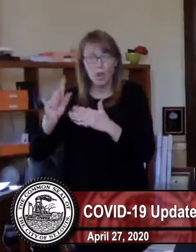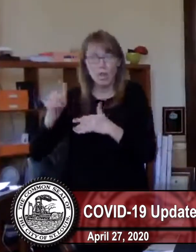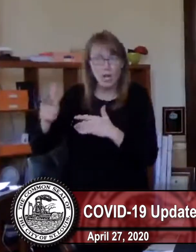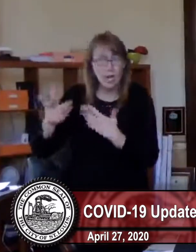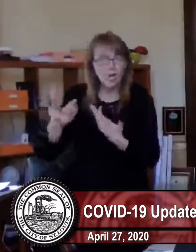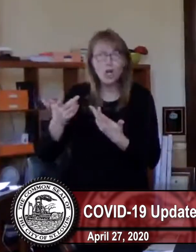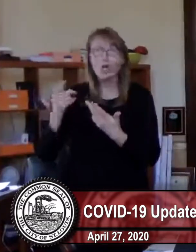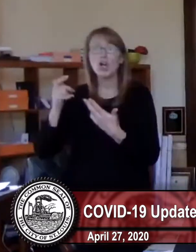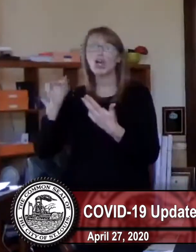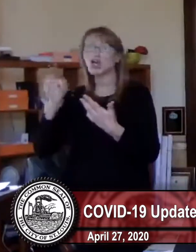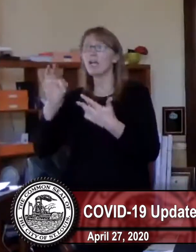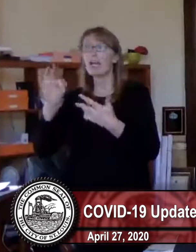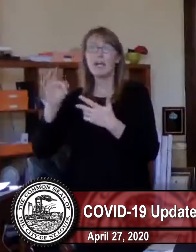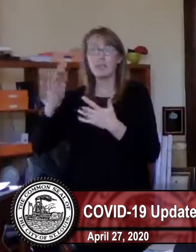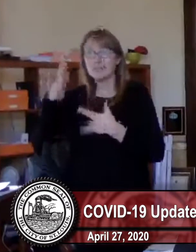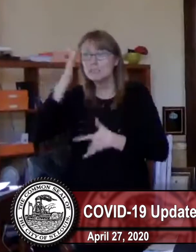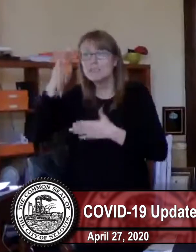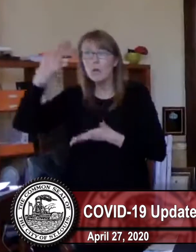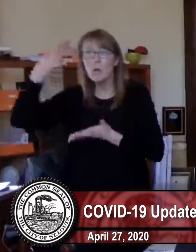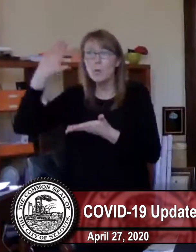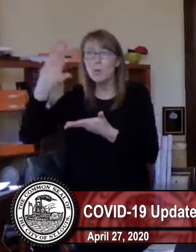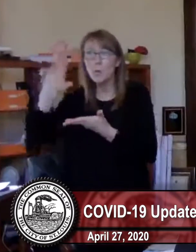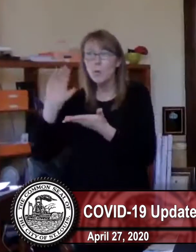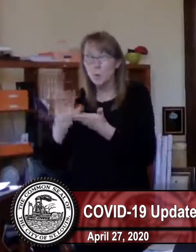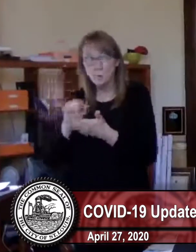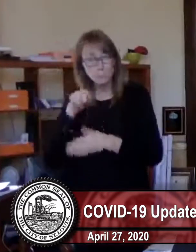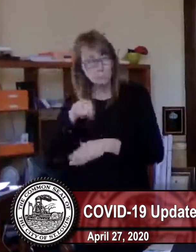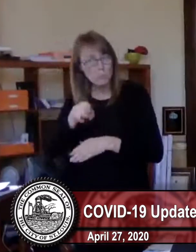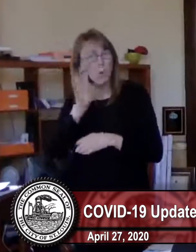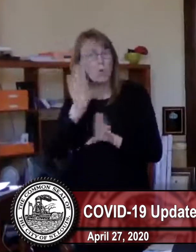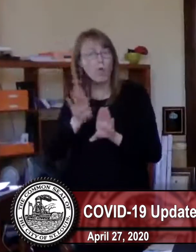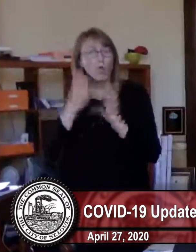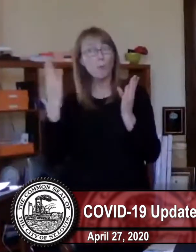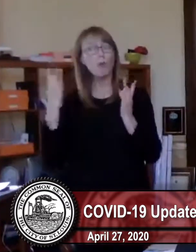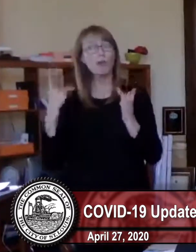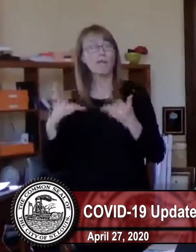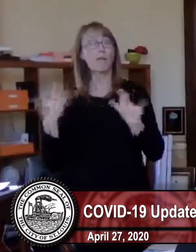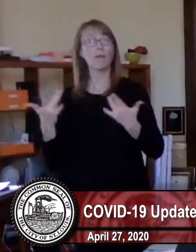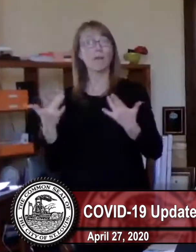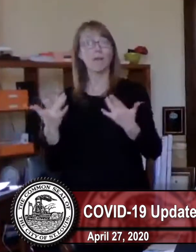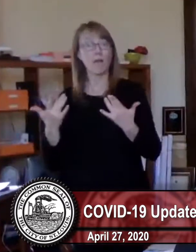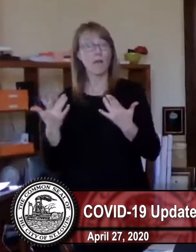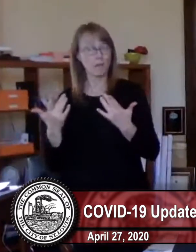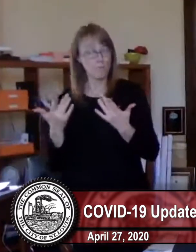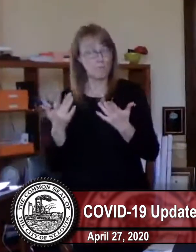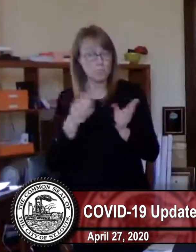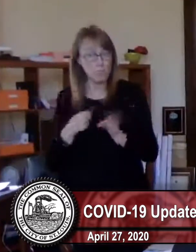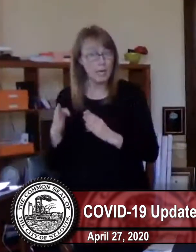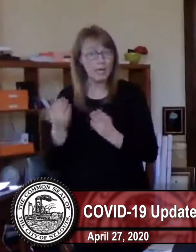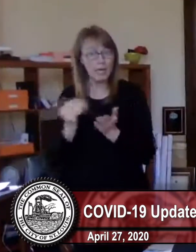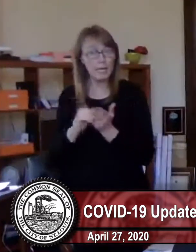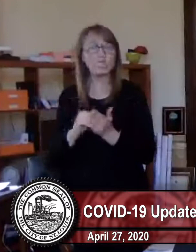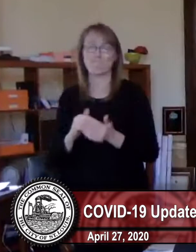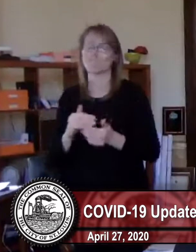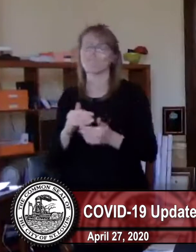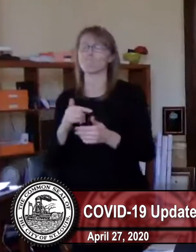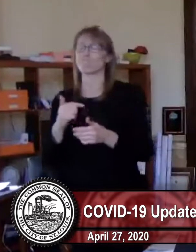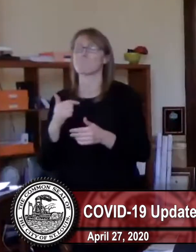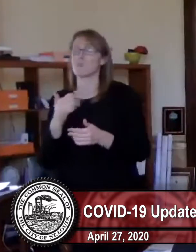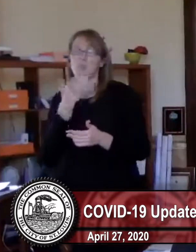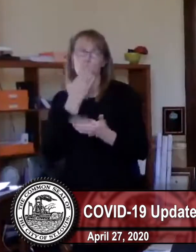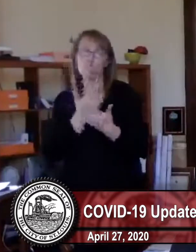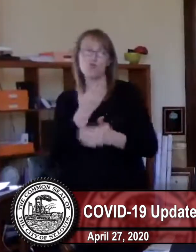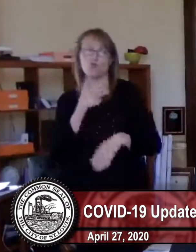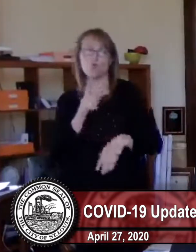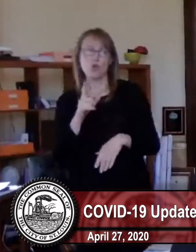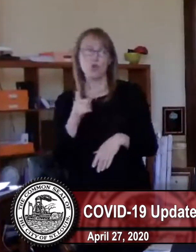heads of the hospital, the three major hospital systems yesterday, four major systems, SSM, St. Luke's, Mercy, and